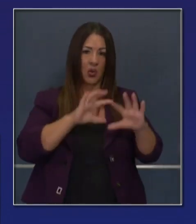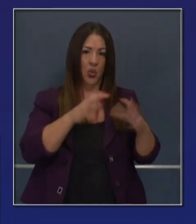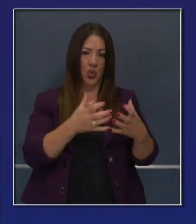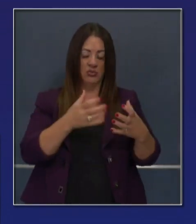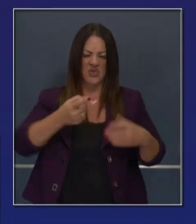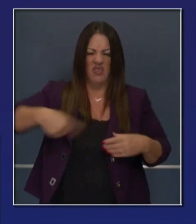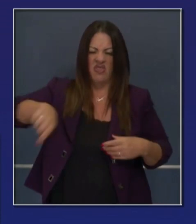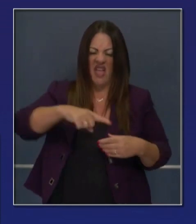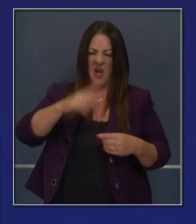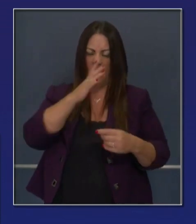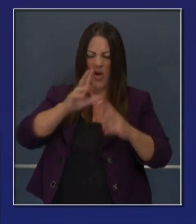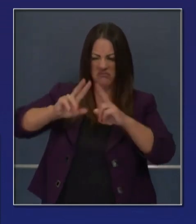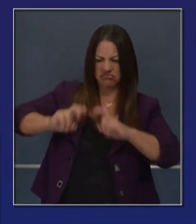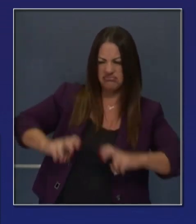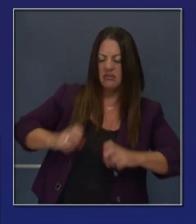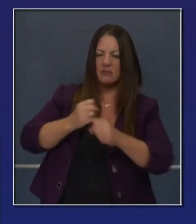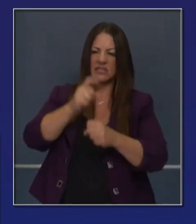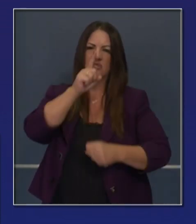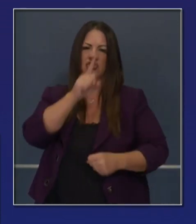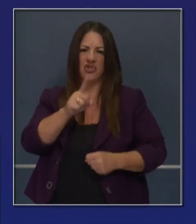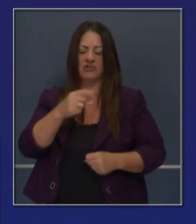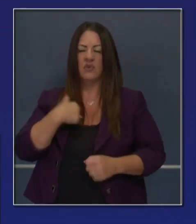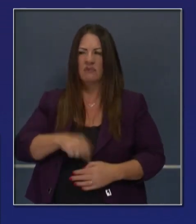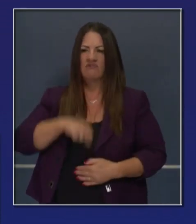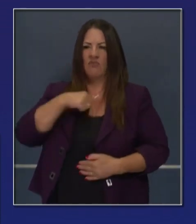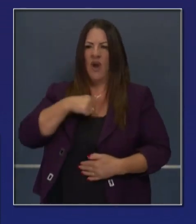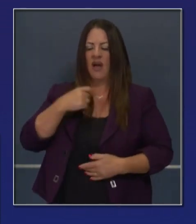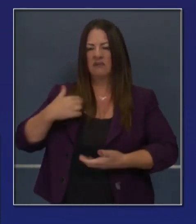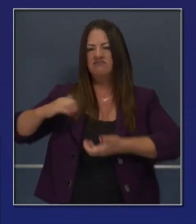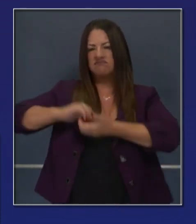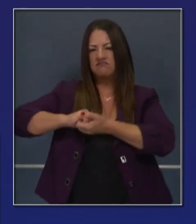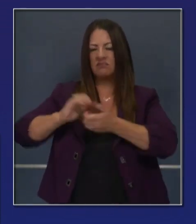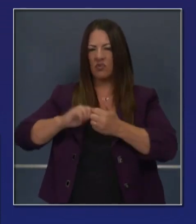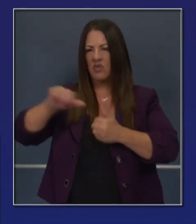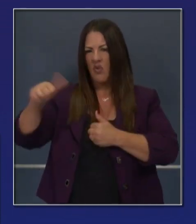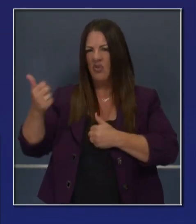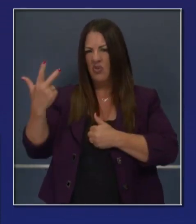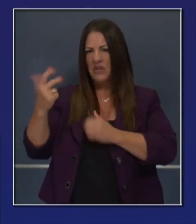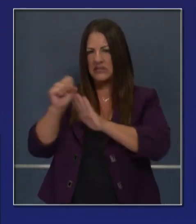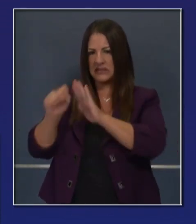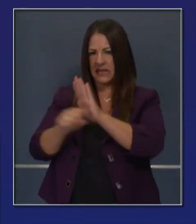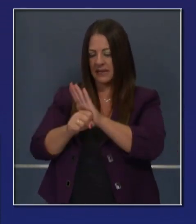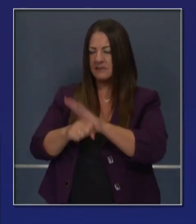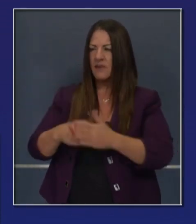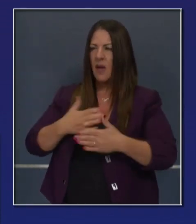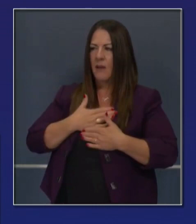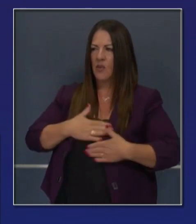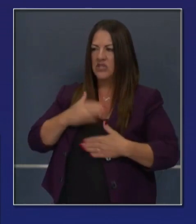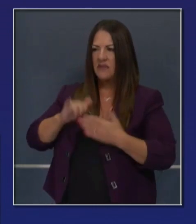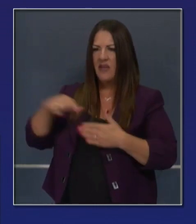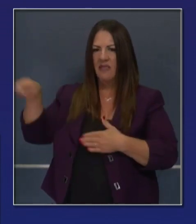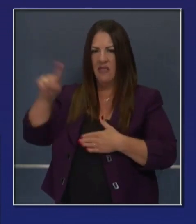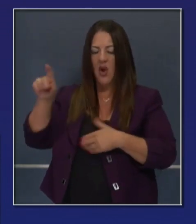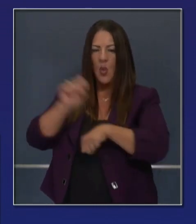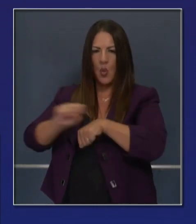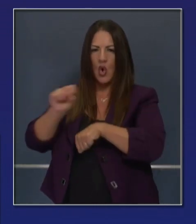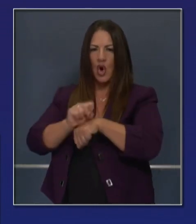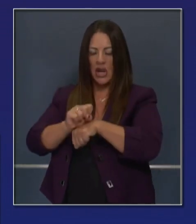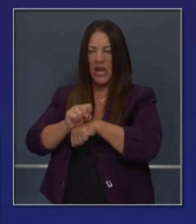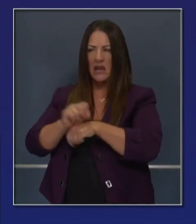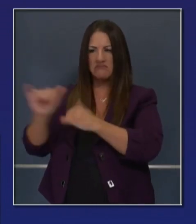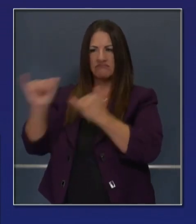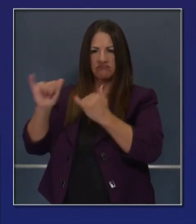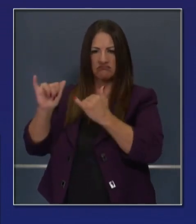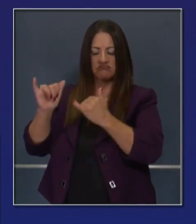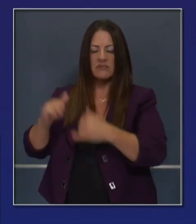proud of that, proud of this partnership, proud of those governors and the work that they're doing in this very difficult time. And again, all of us